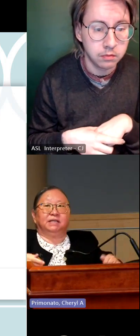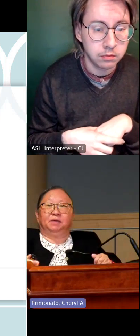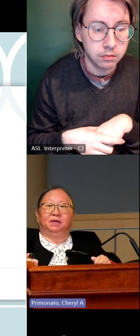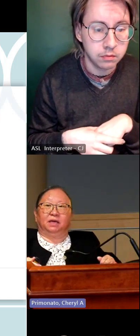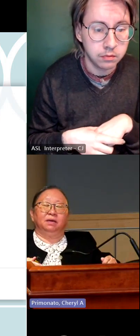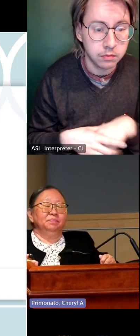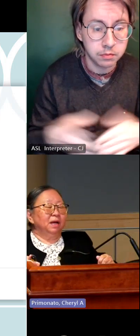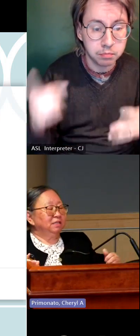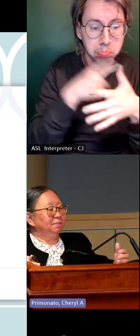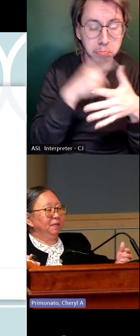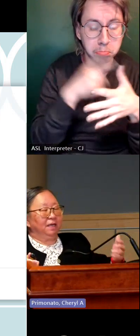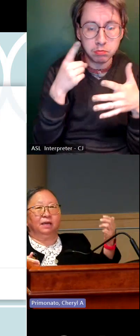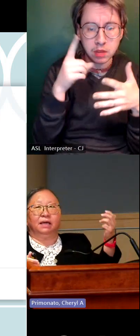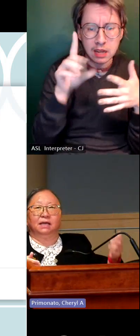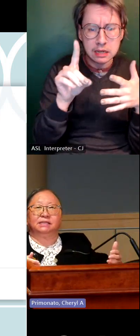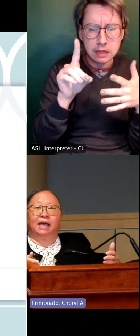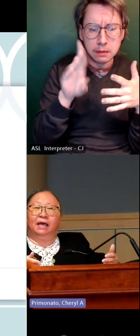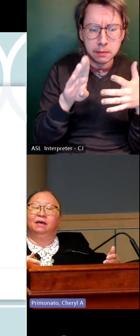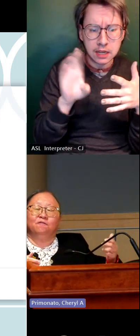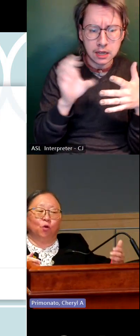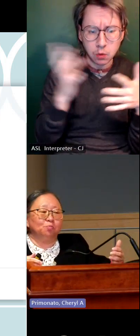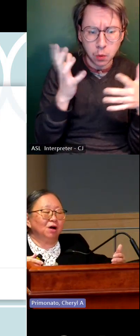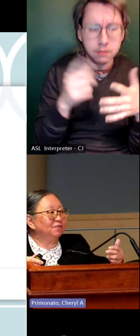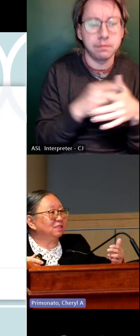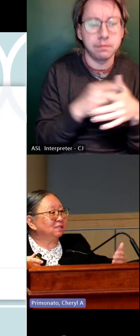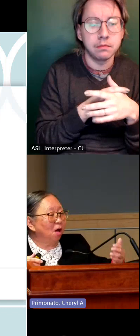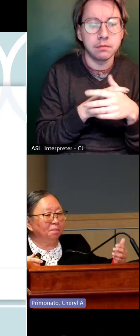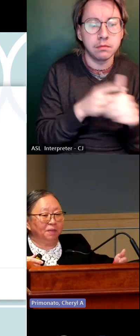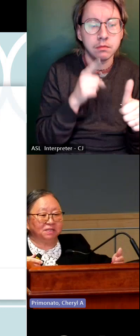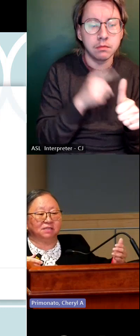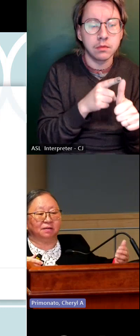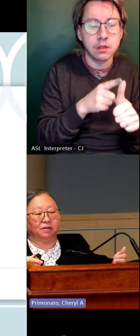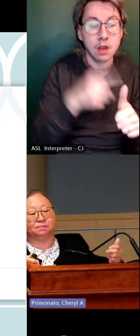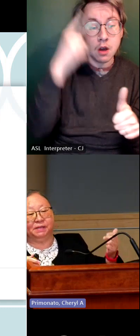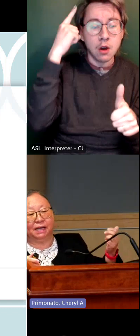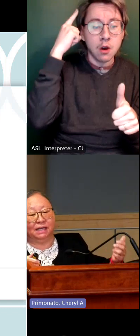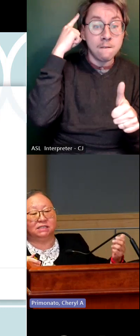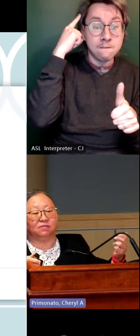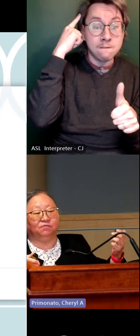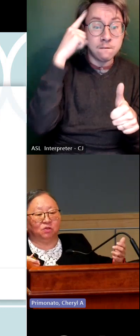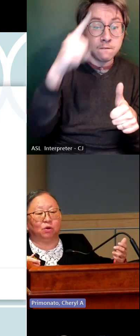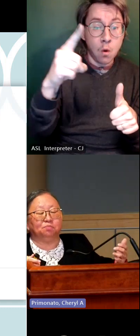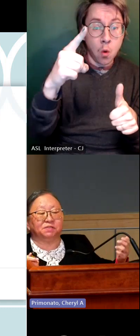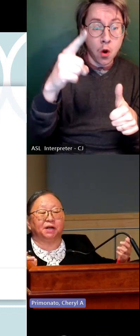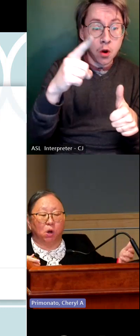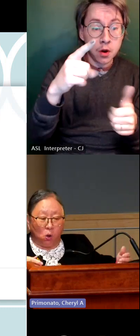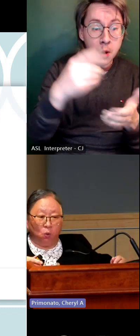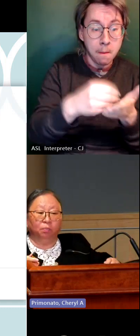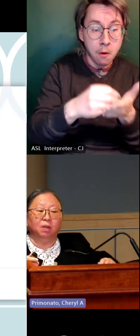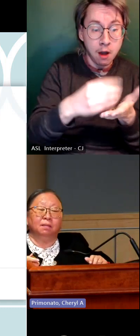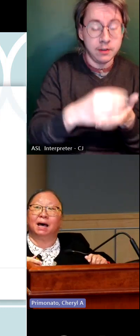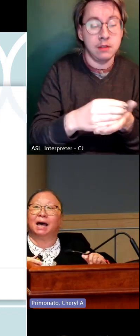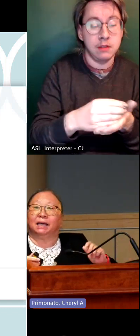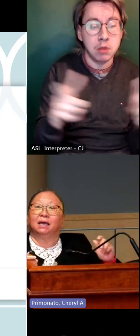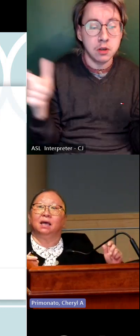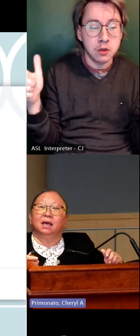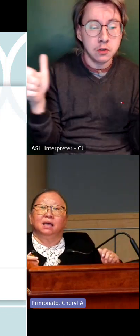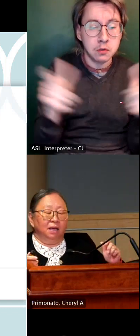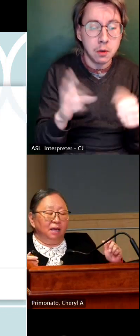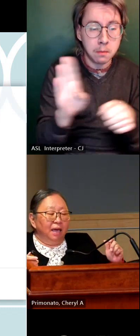What is a DBE? A DBE is a for-profit small business that must be at least 51% owned